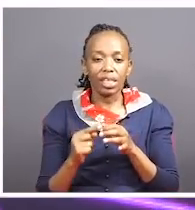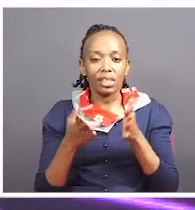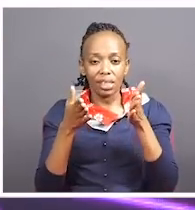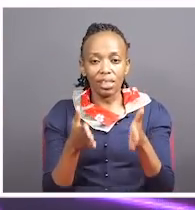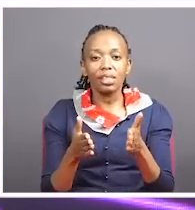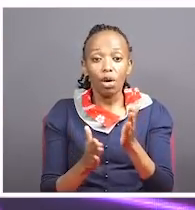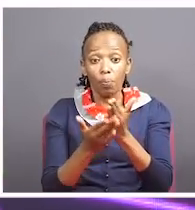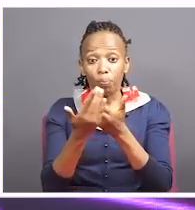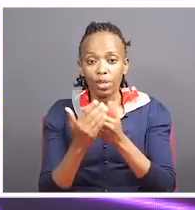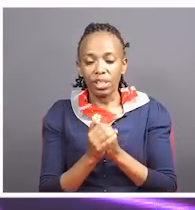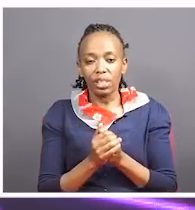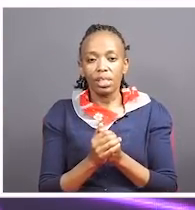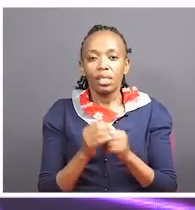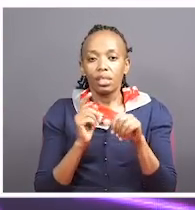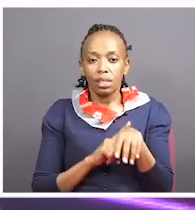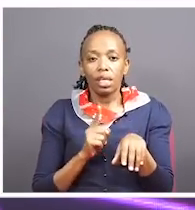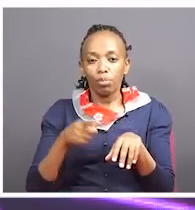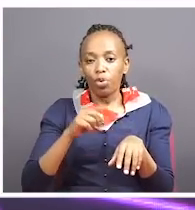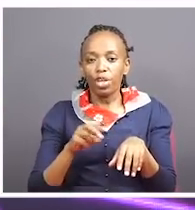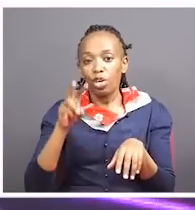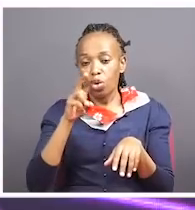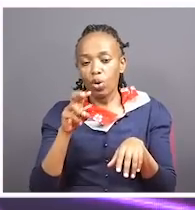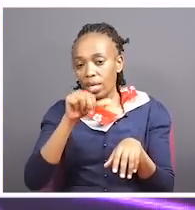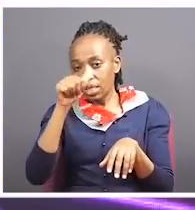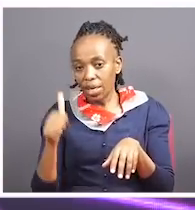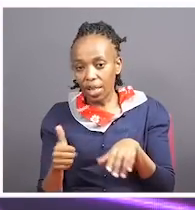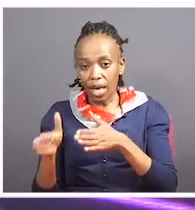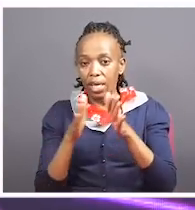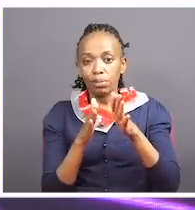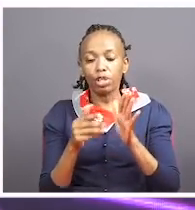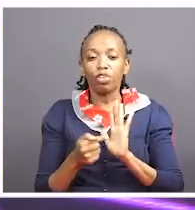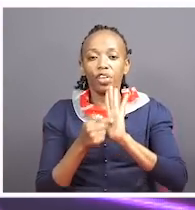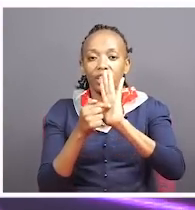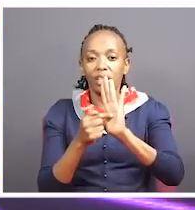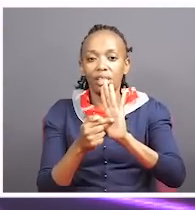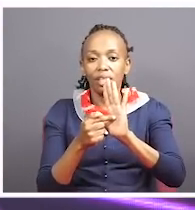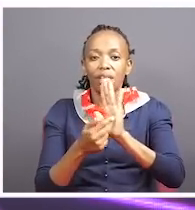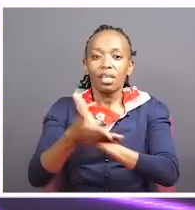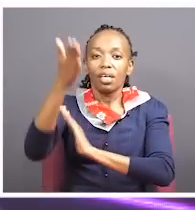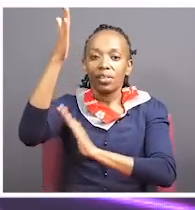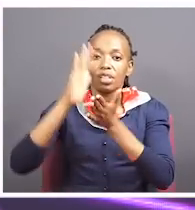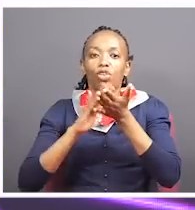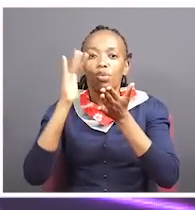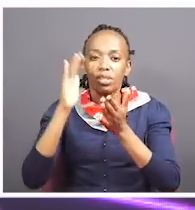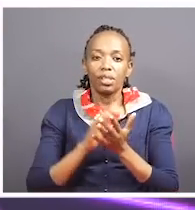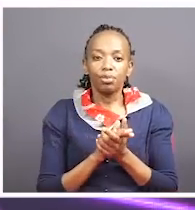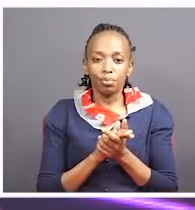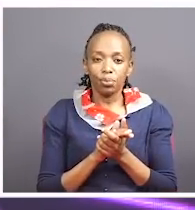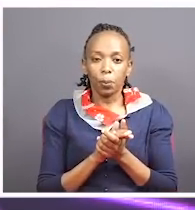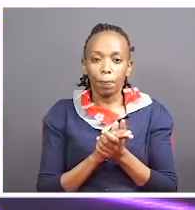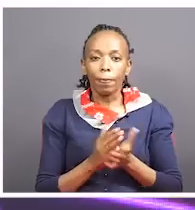us this morning as we look at another aspect of radiating God's